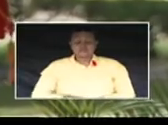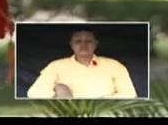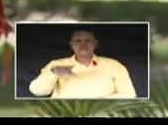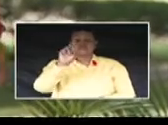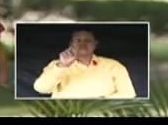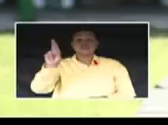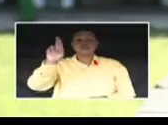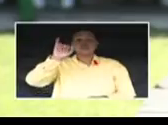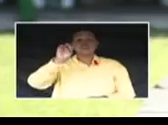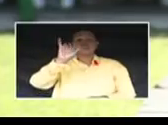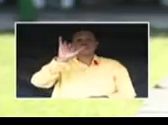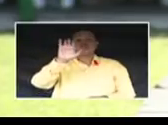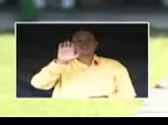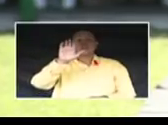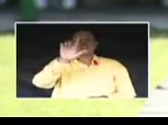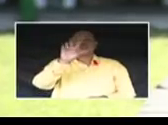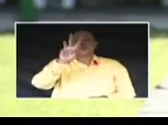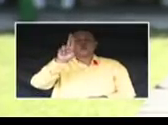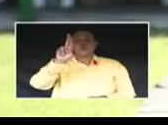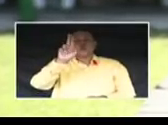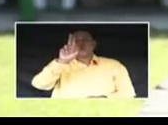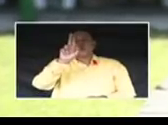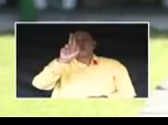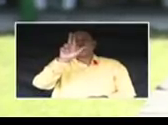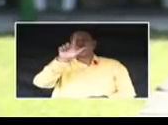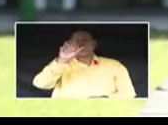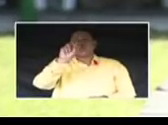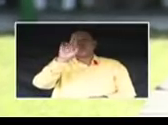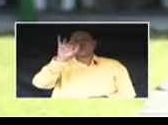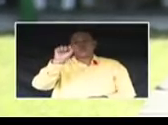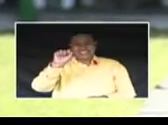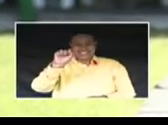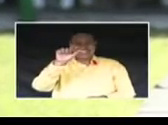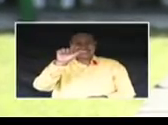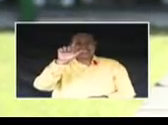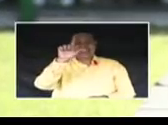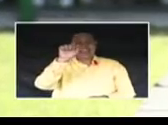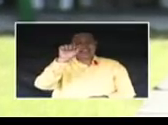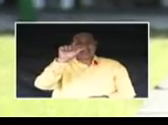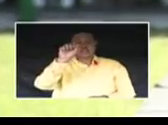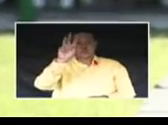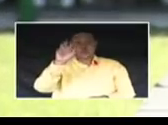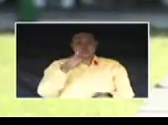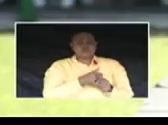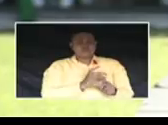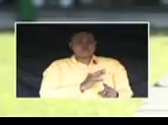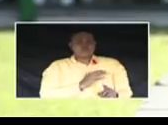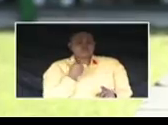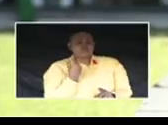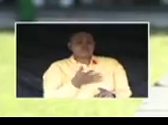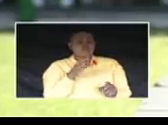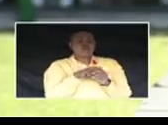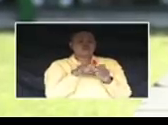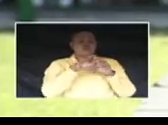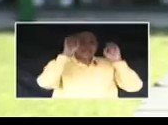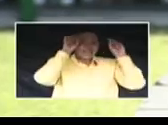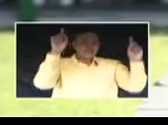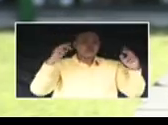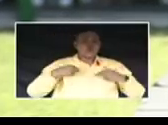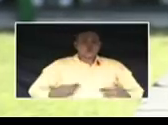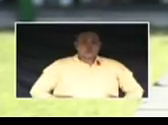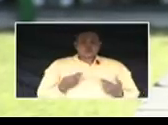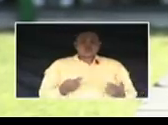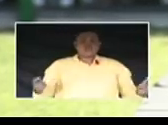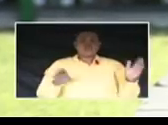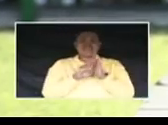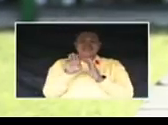Dr. Joyce Louise Glasgow, for outstanding contribution to education and human resource development locally